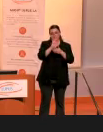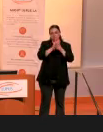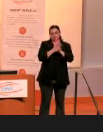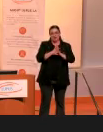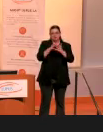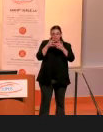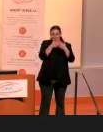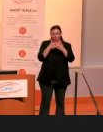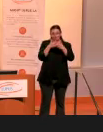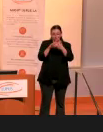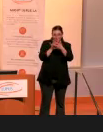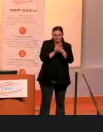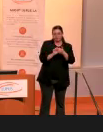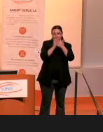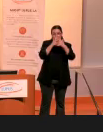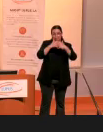tissue damage.